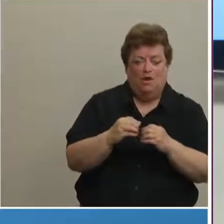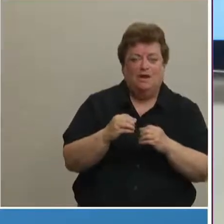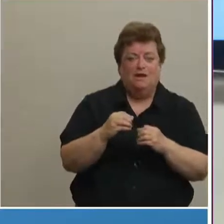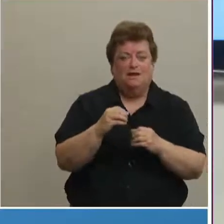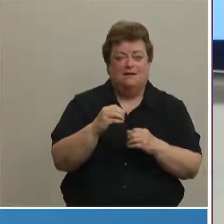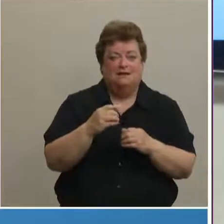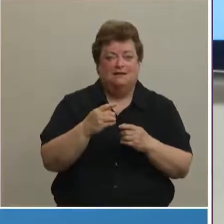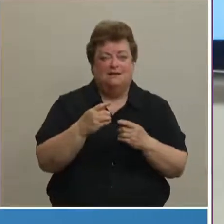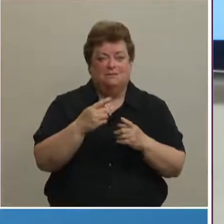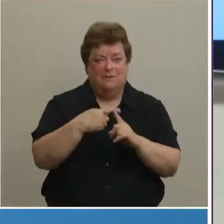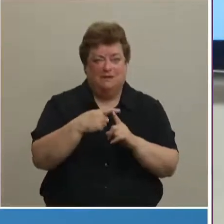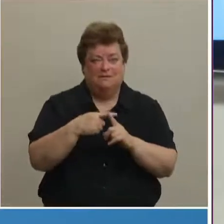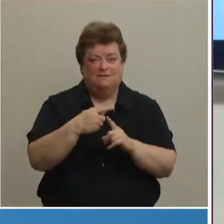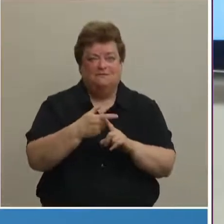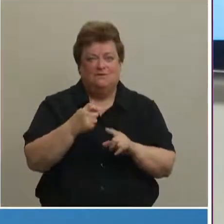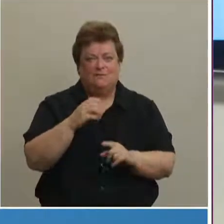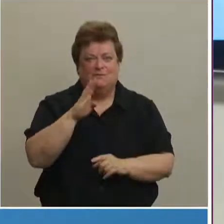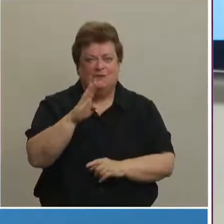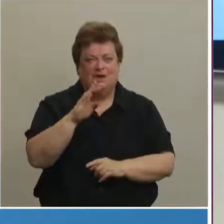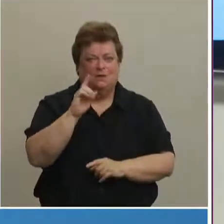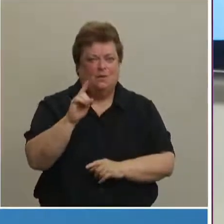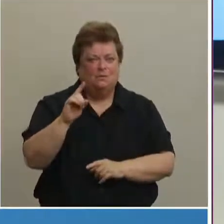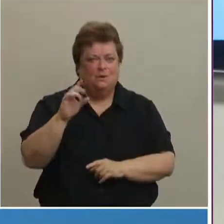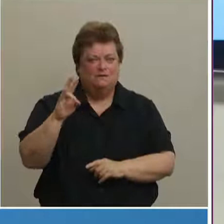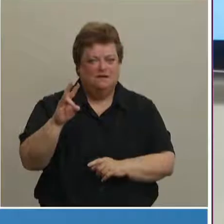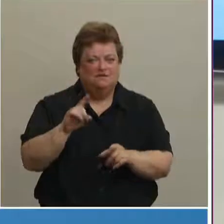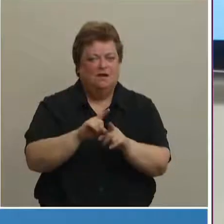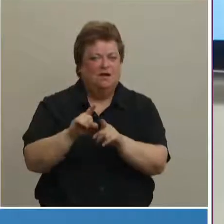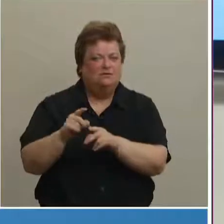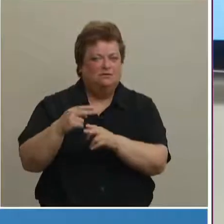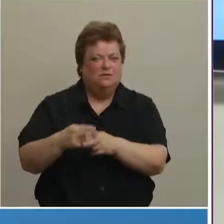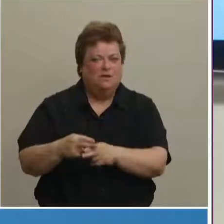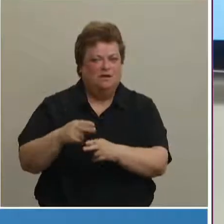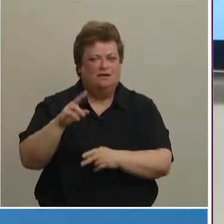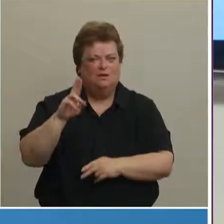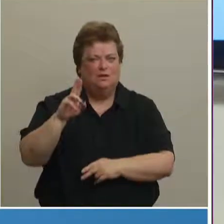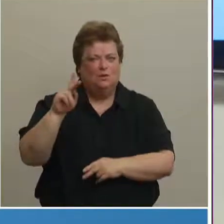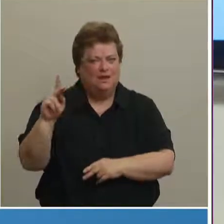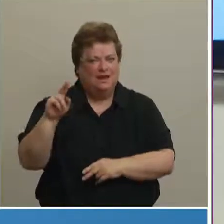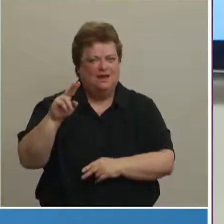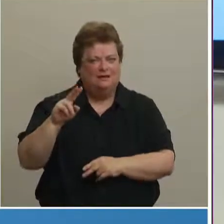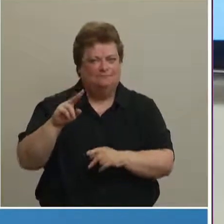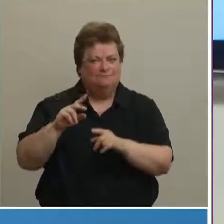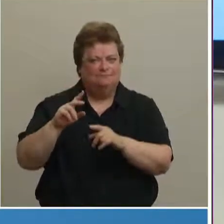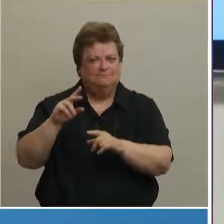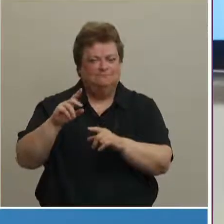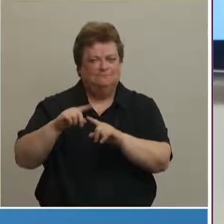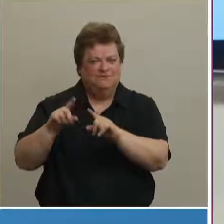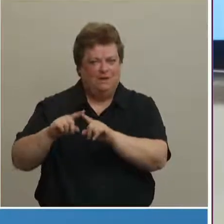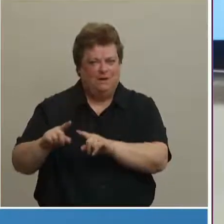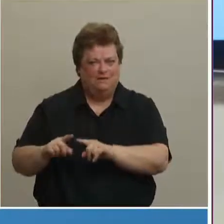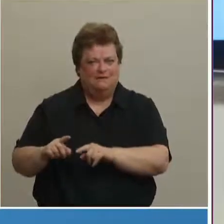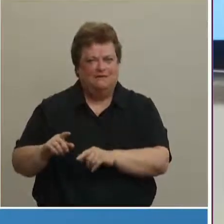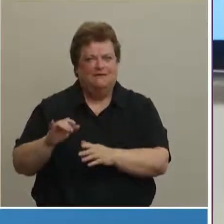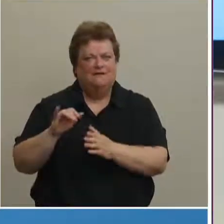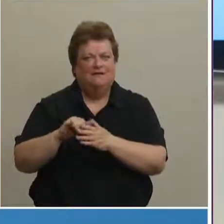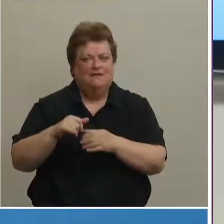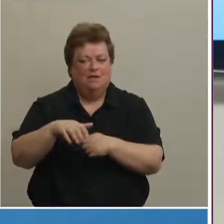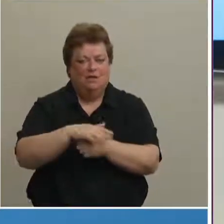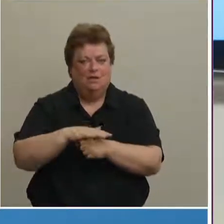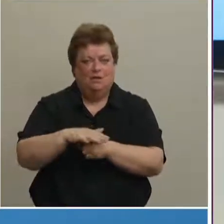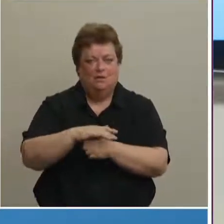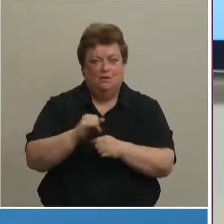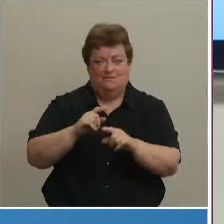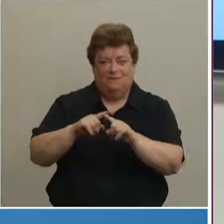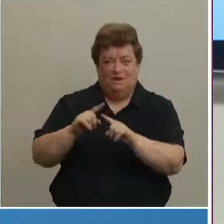variant B.1.1.7, also known as the UK variant. The number of local cases of COVID-19 variants